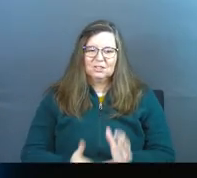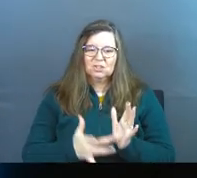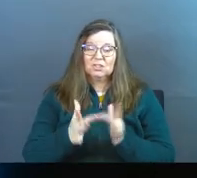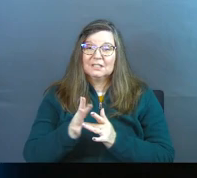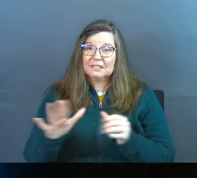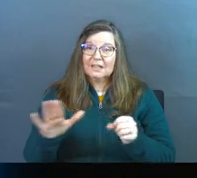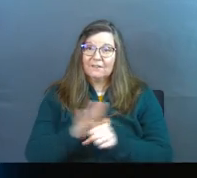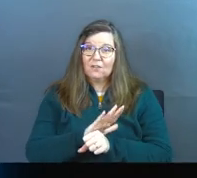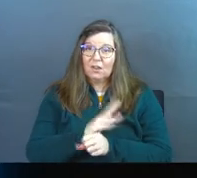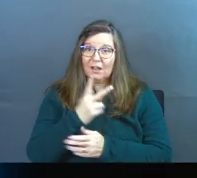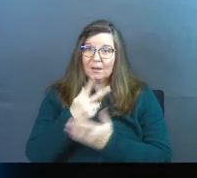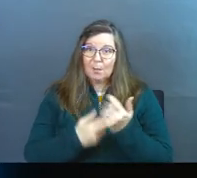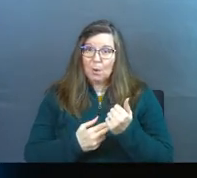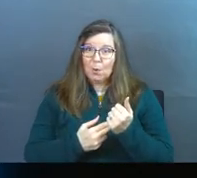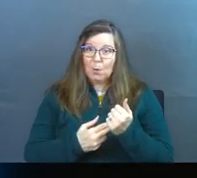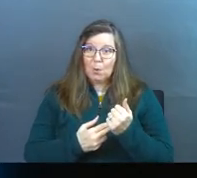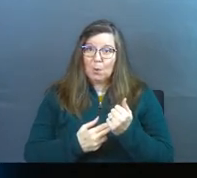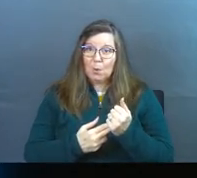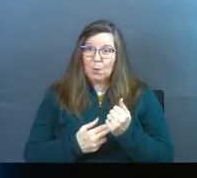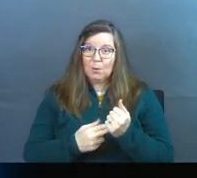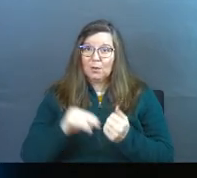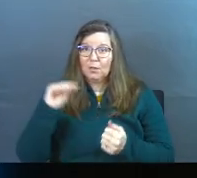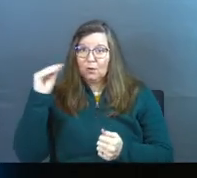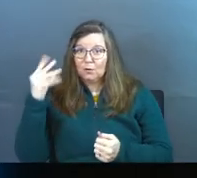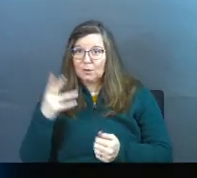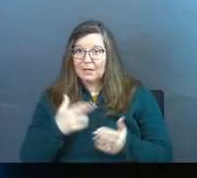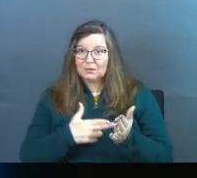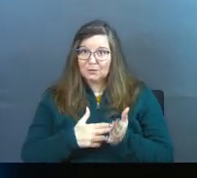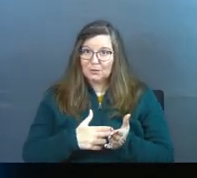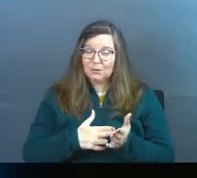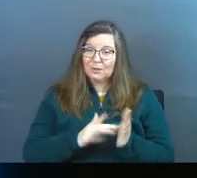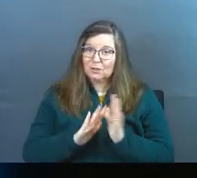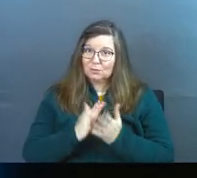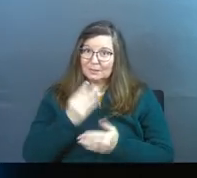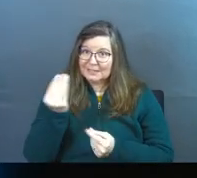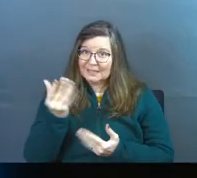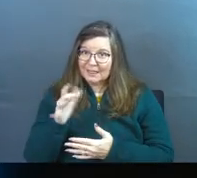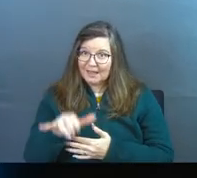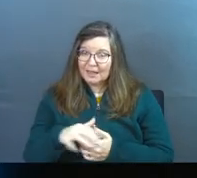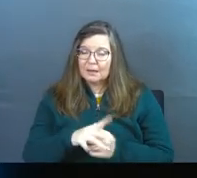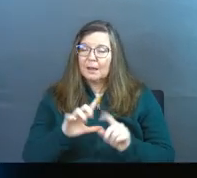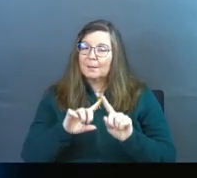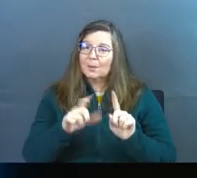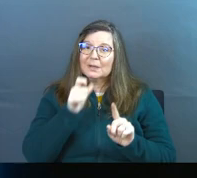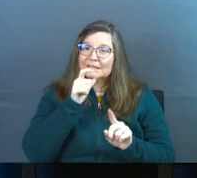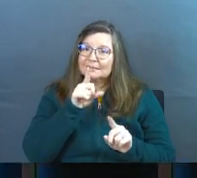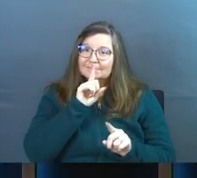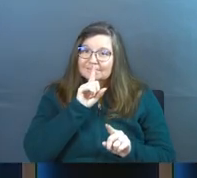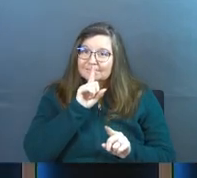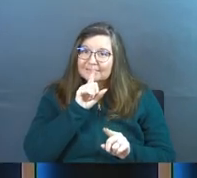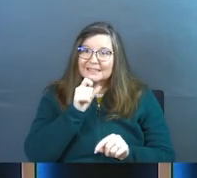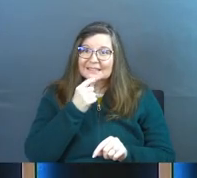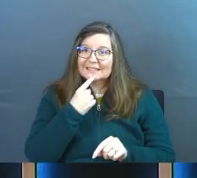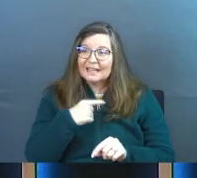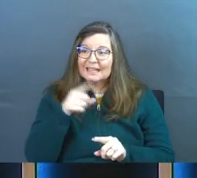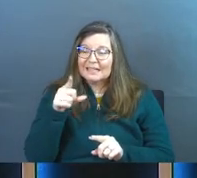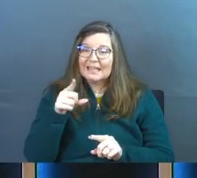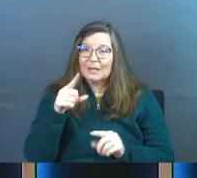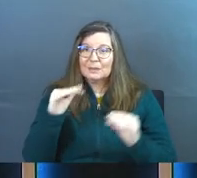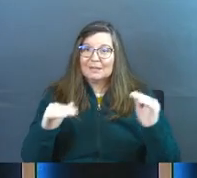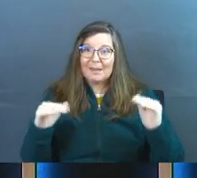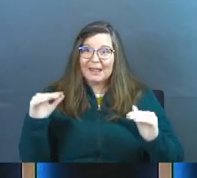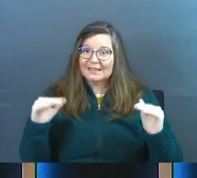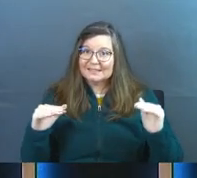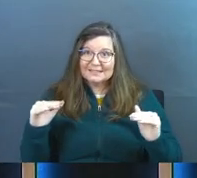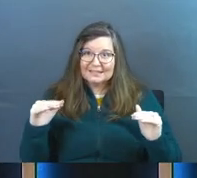Jesus is full of grace and truth. That's what the scripture told us. Here's what it didn't tell us. It didn't tell us he was a